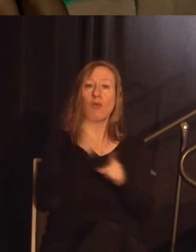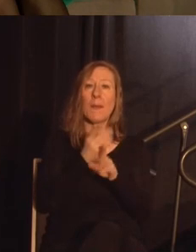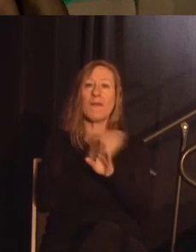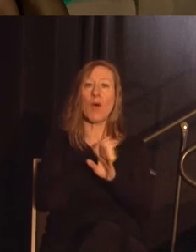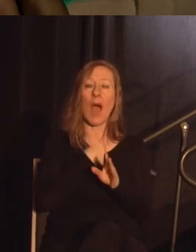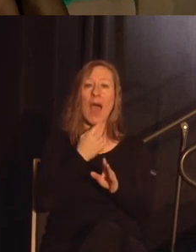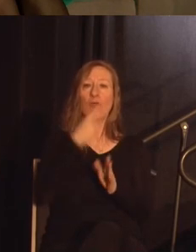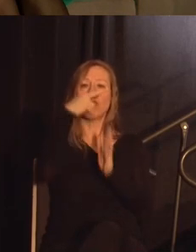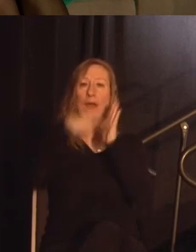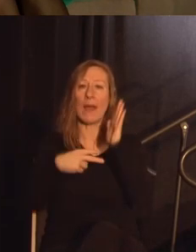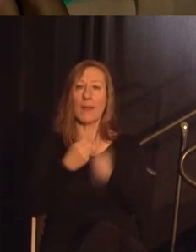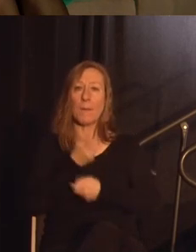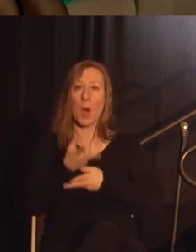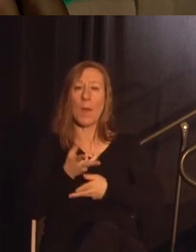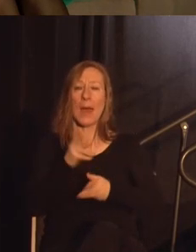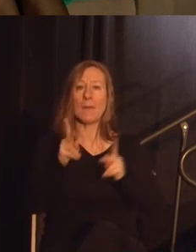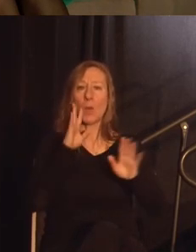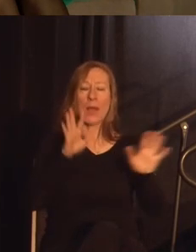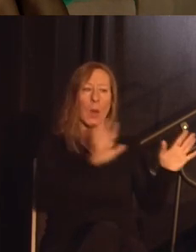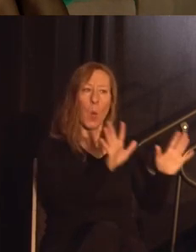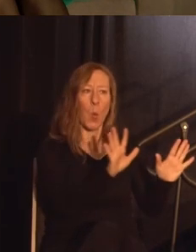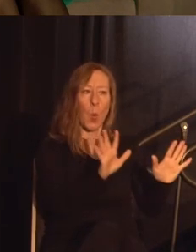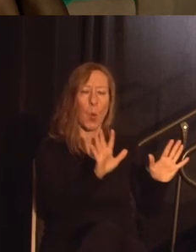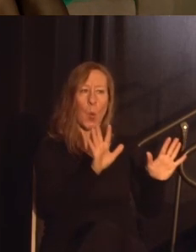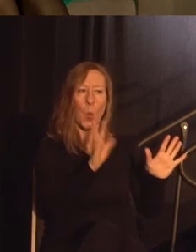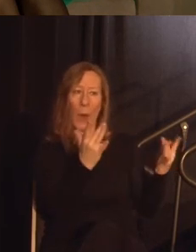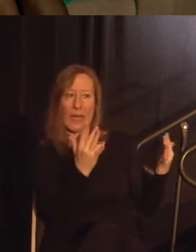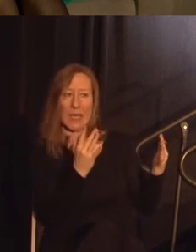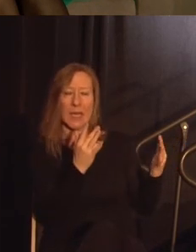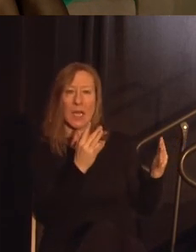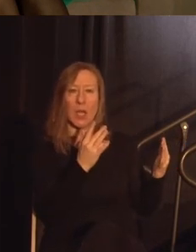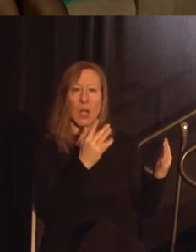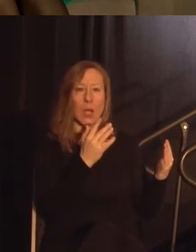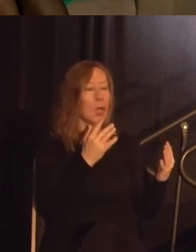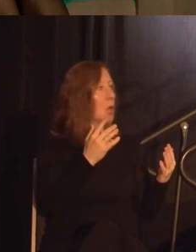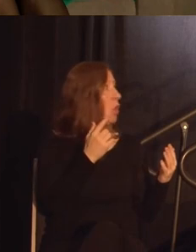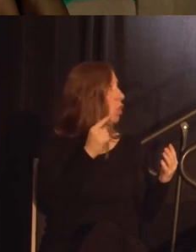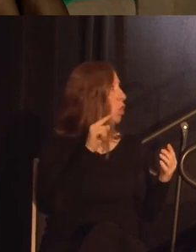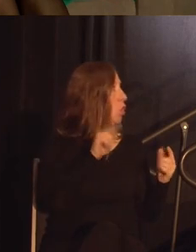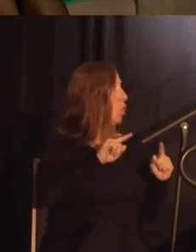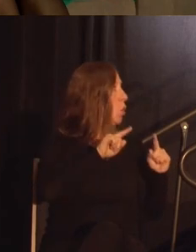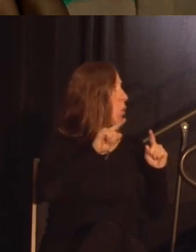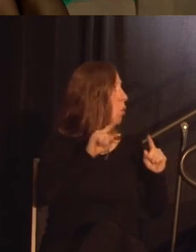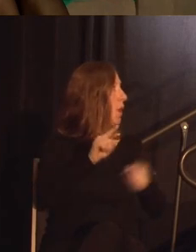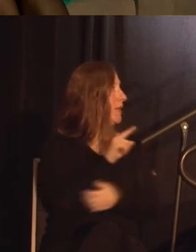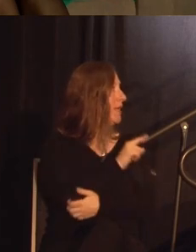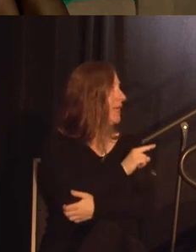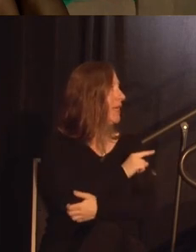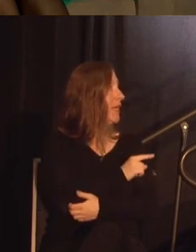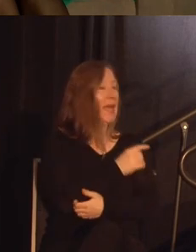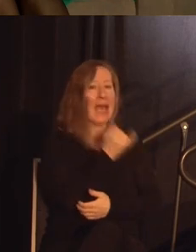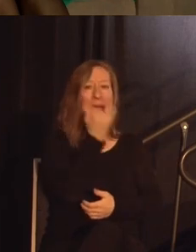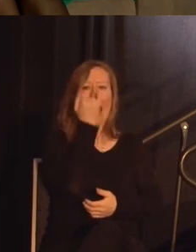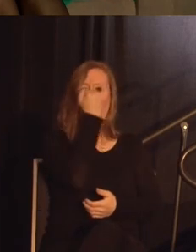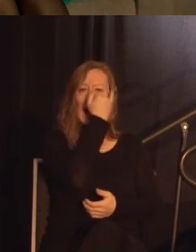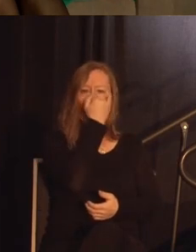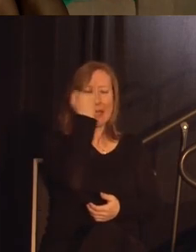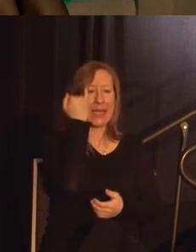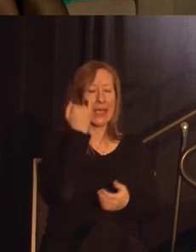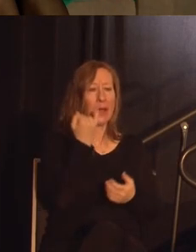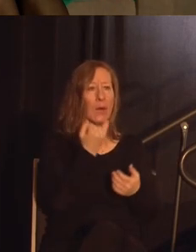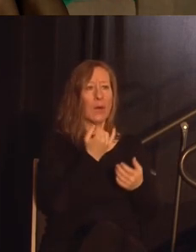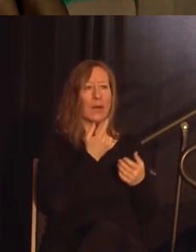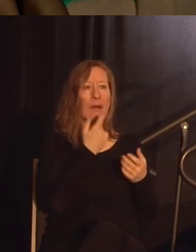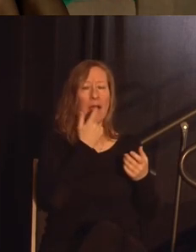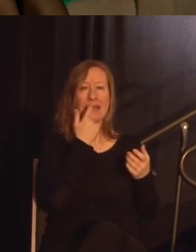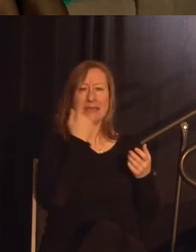were like, wait, you went to illegal like dentists growing up, so you just like randomly mentioned that before you read this poem